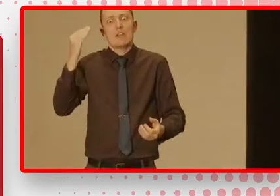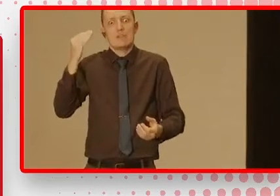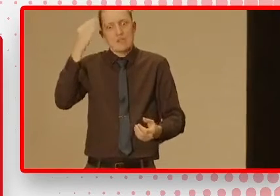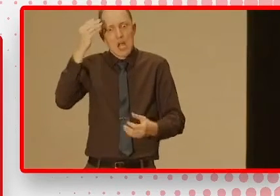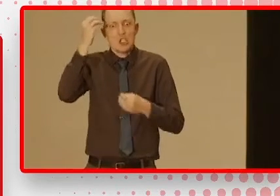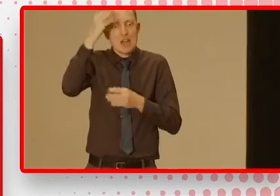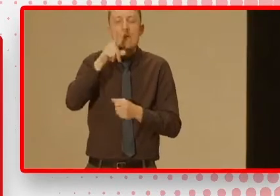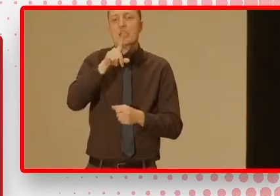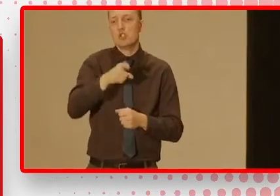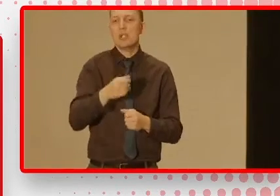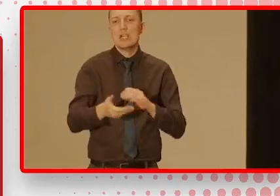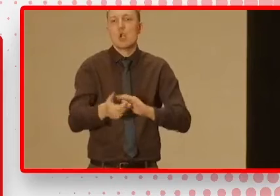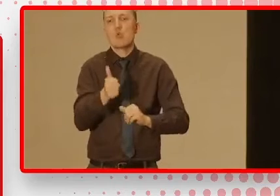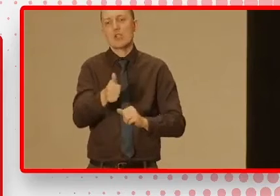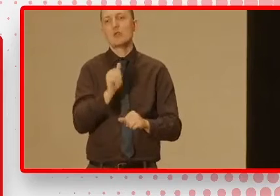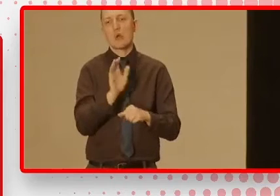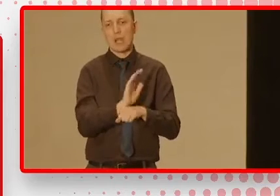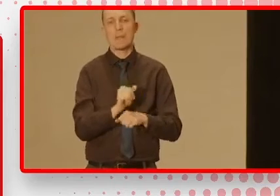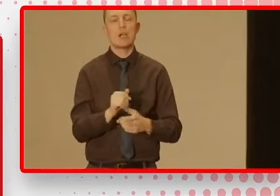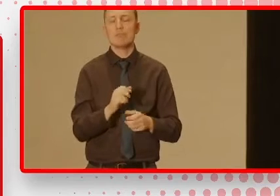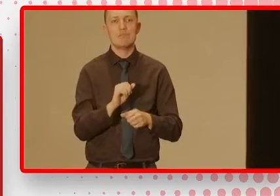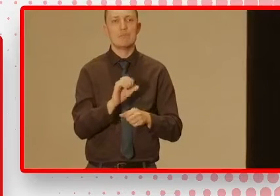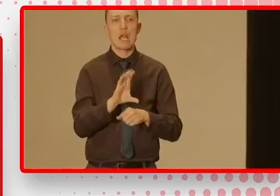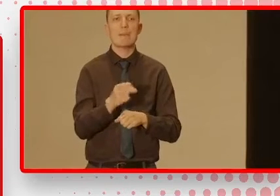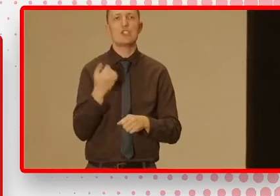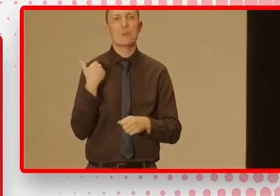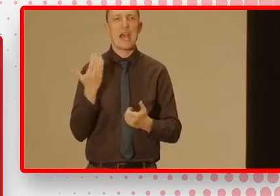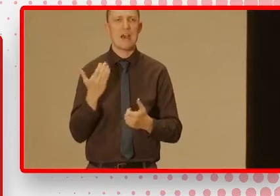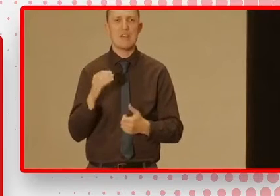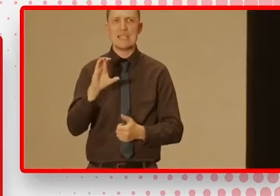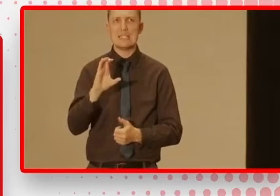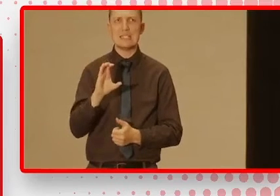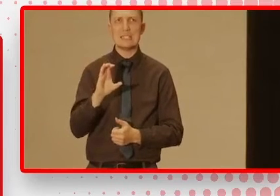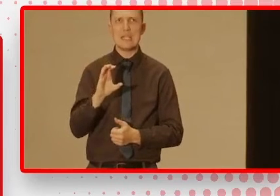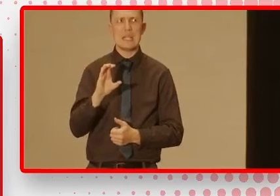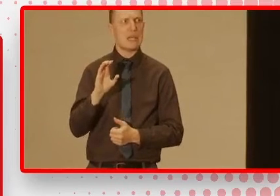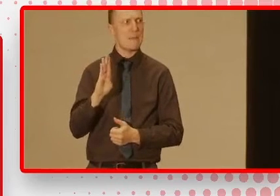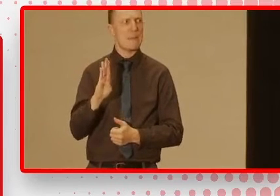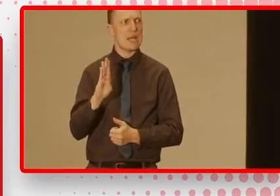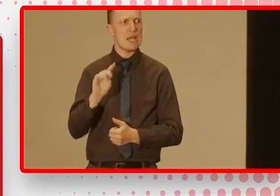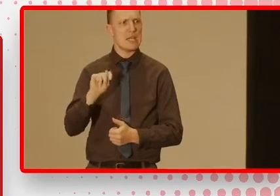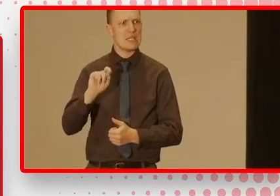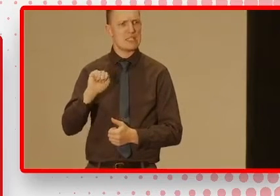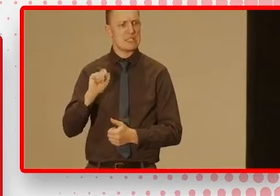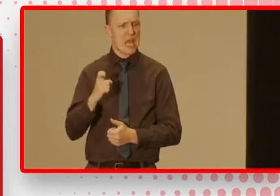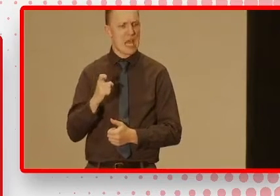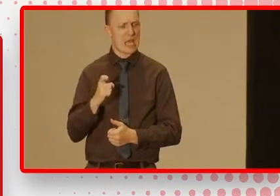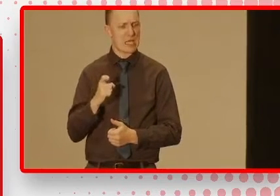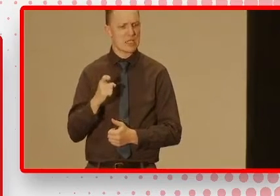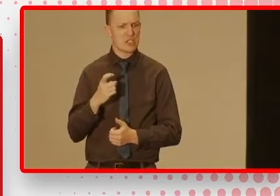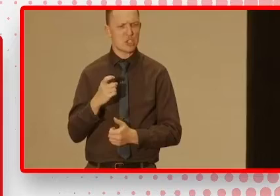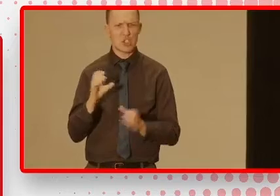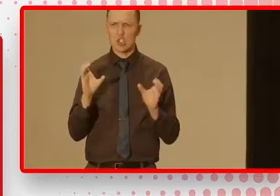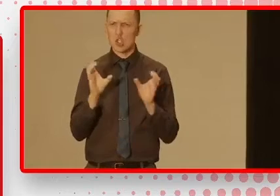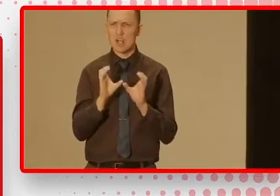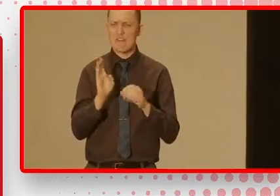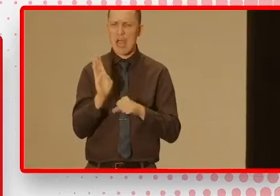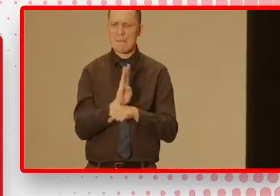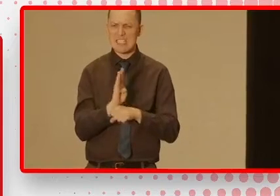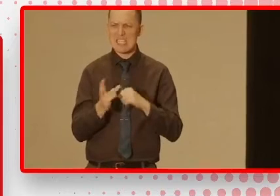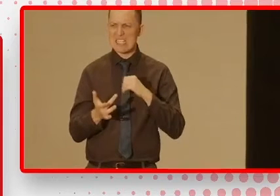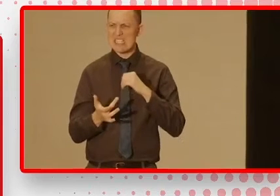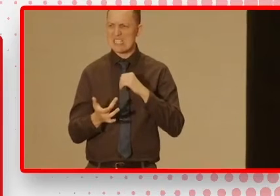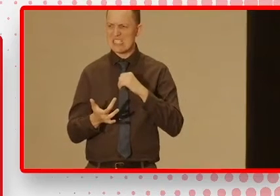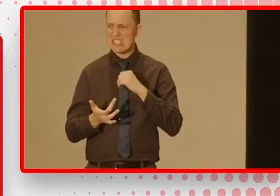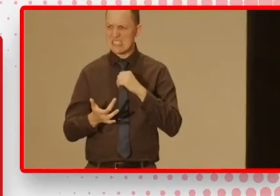call CB Tax, Certified Business Technical Assistants. I don't know, they're